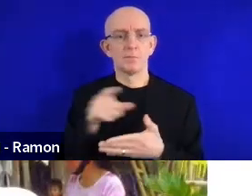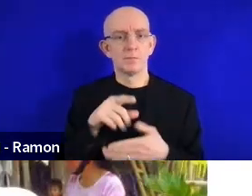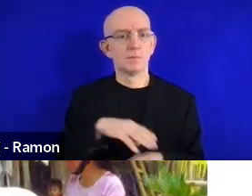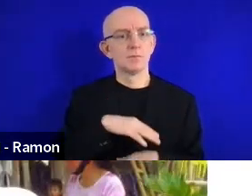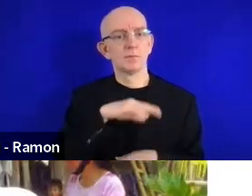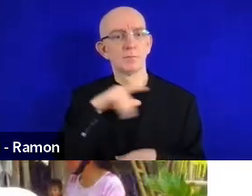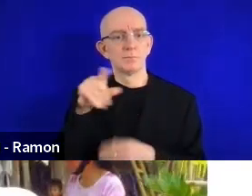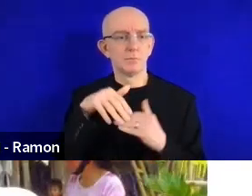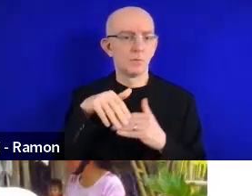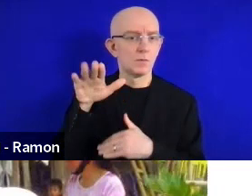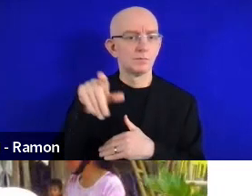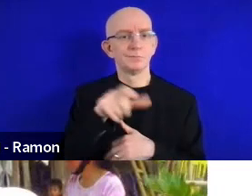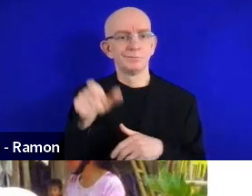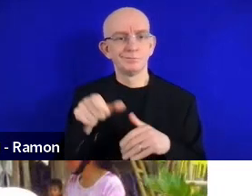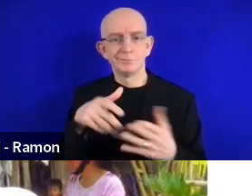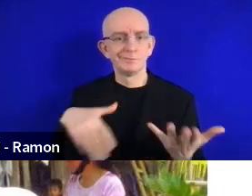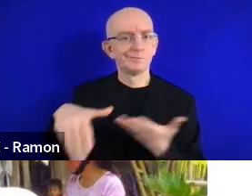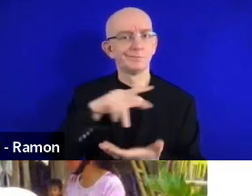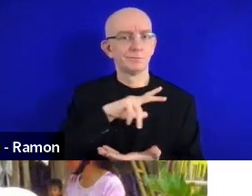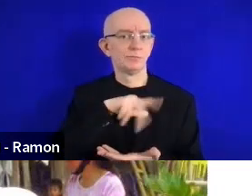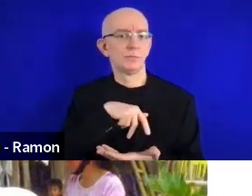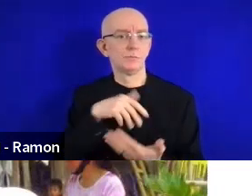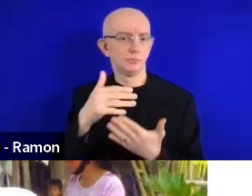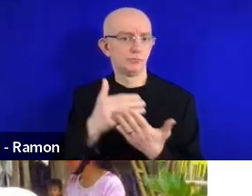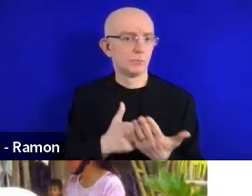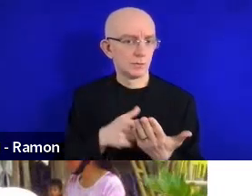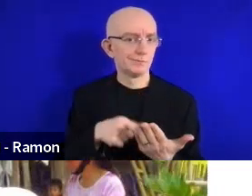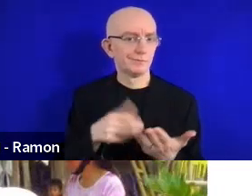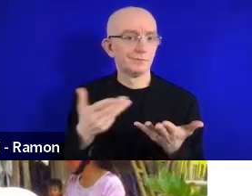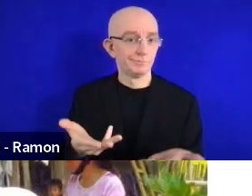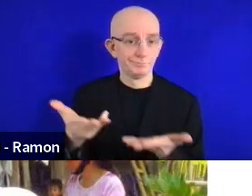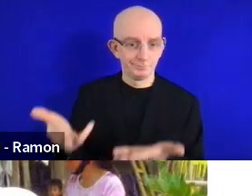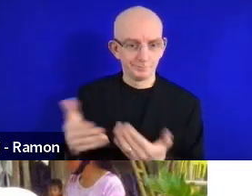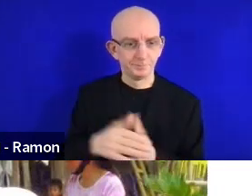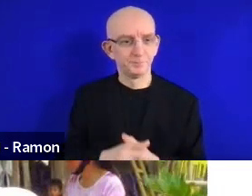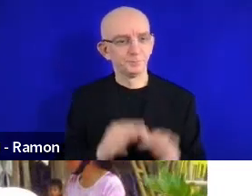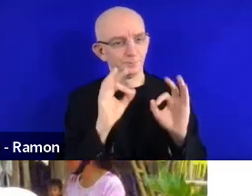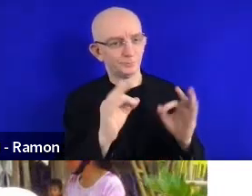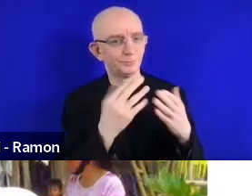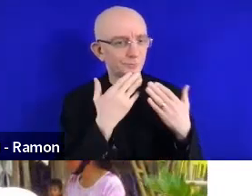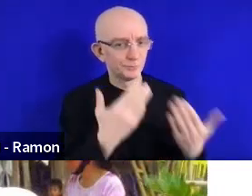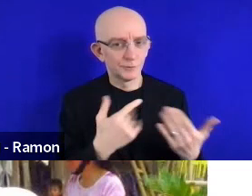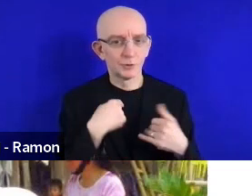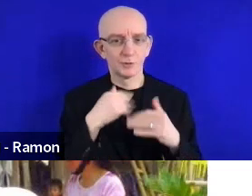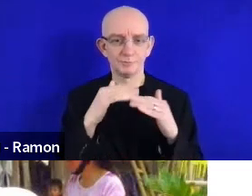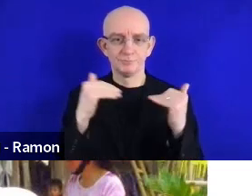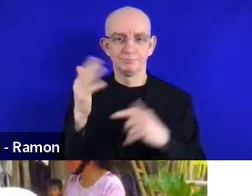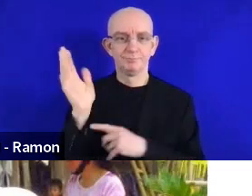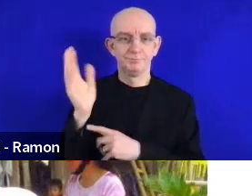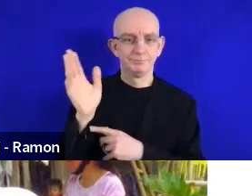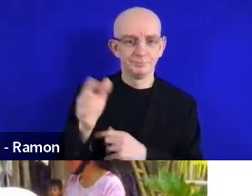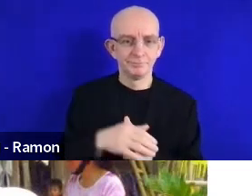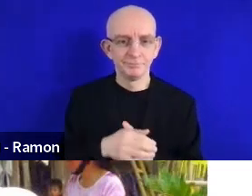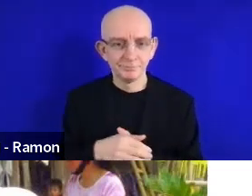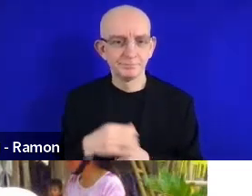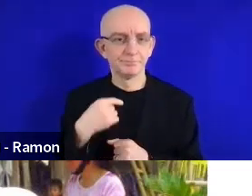conference to share with you a model that Vietnam has been implementing for more than 15 years to promote